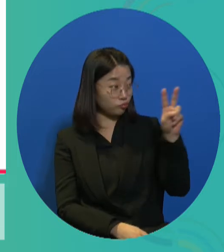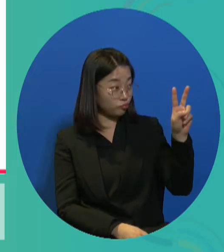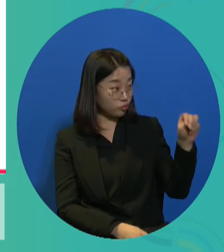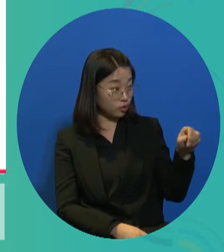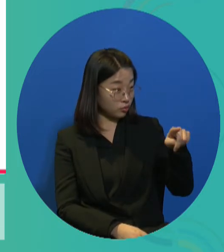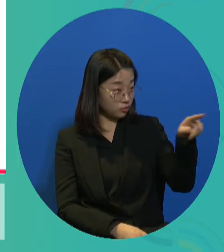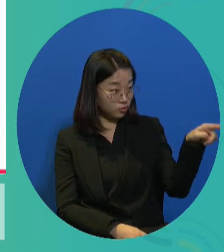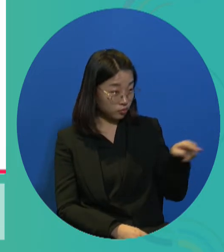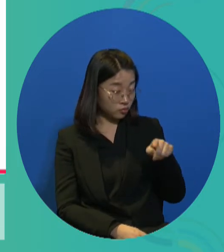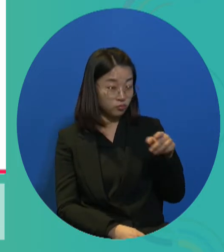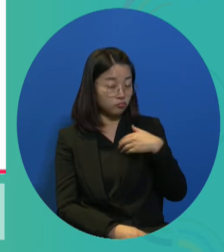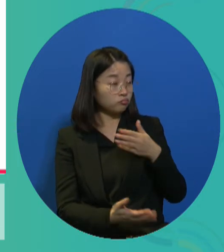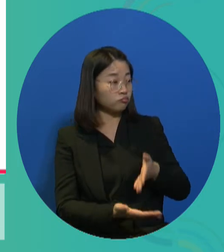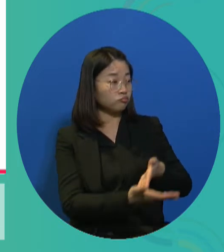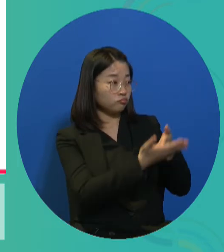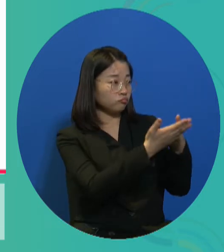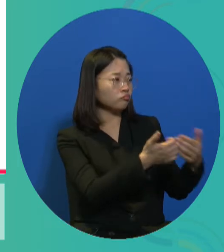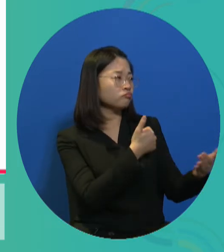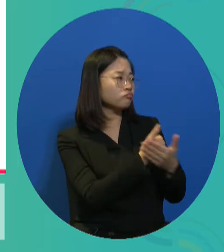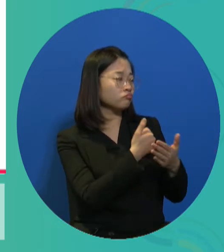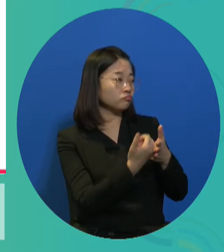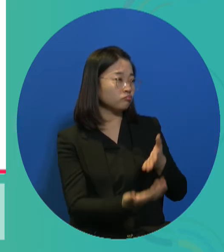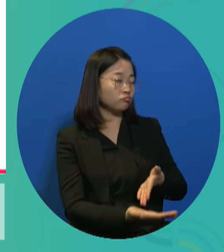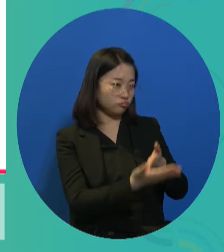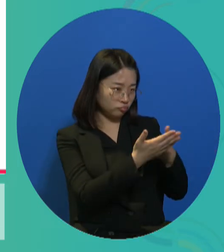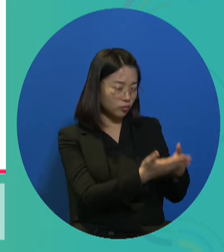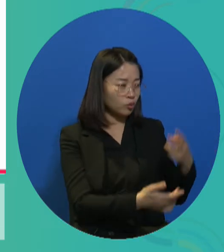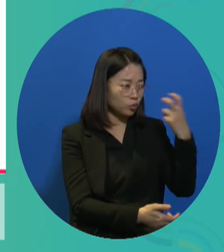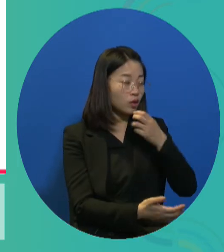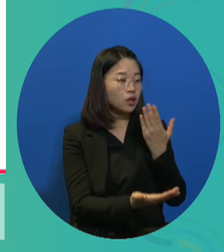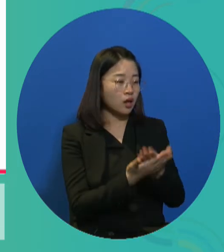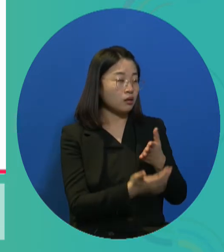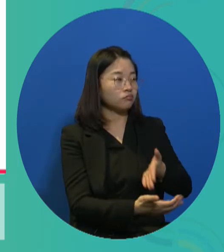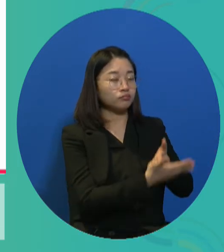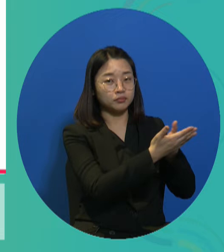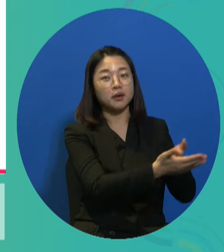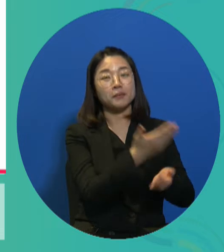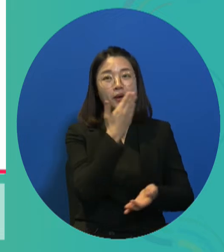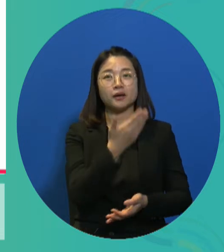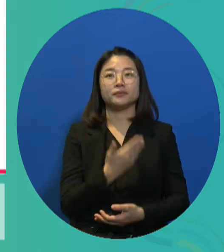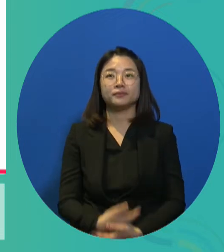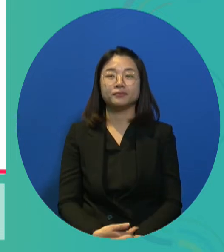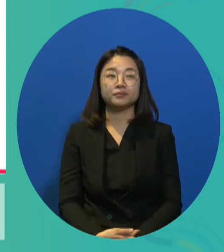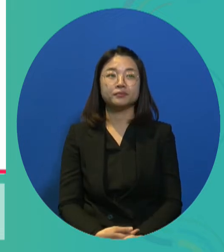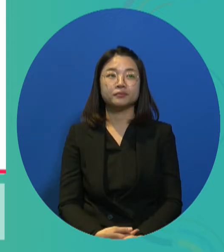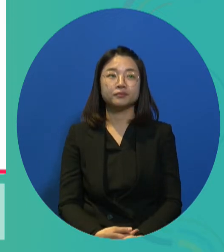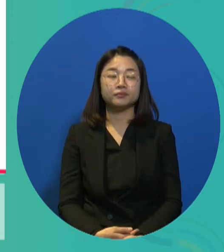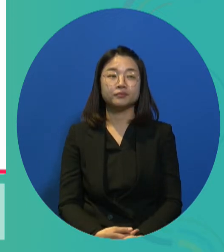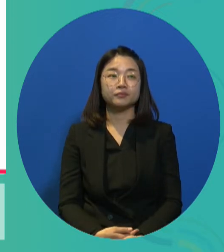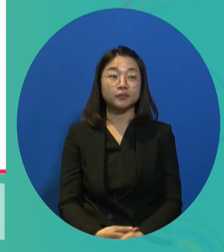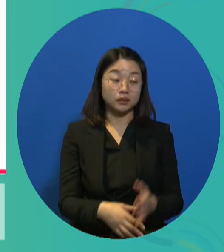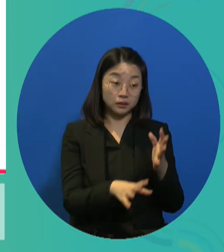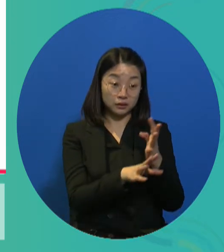counsel. So any individuals who claim to be victims of such violations may go directly to the committee and